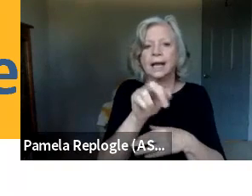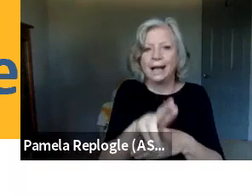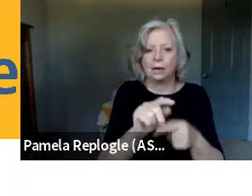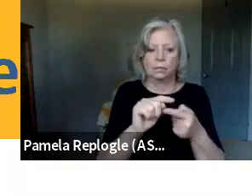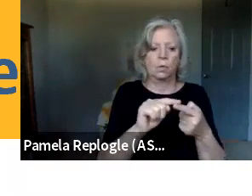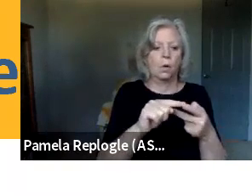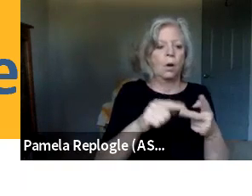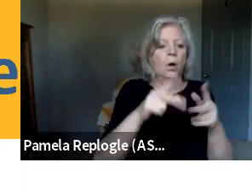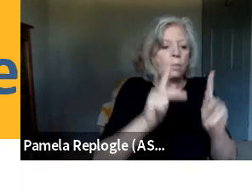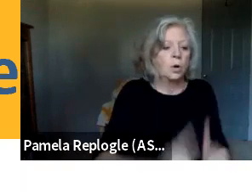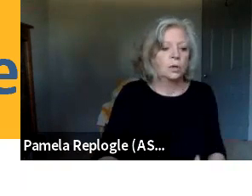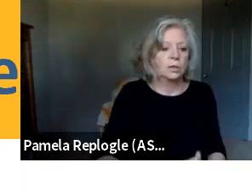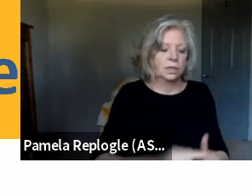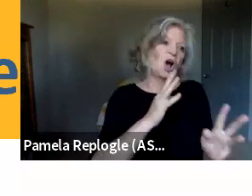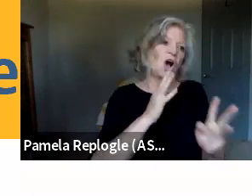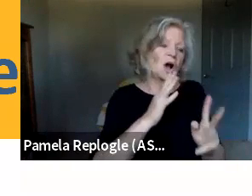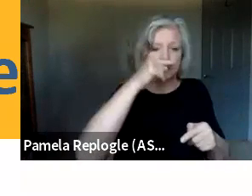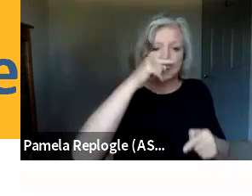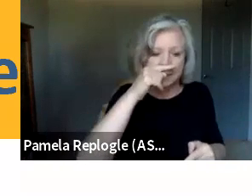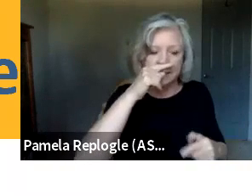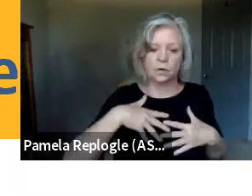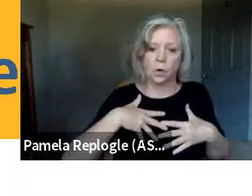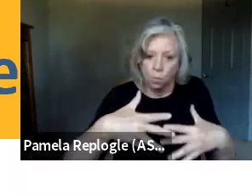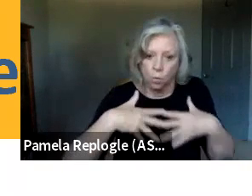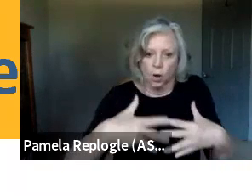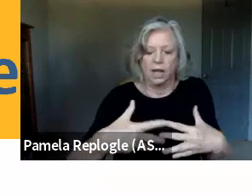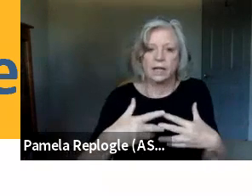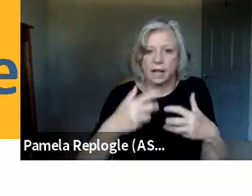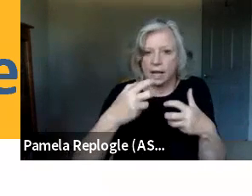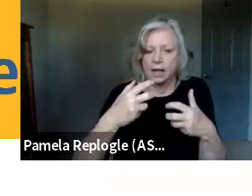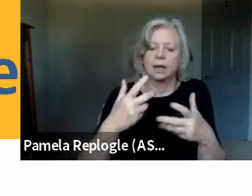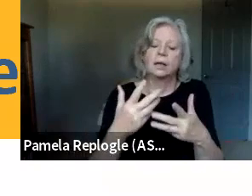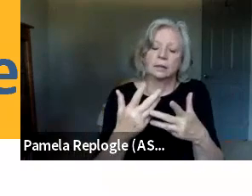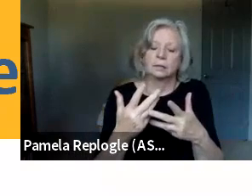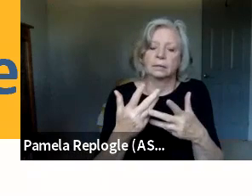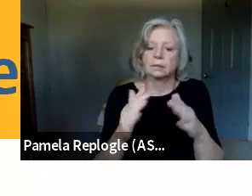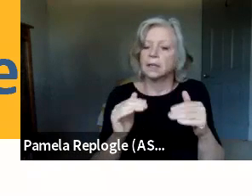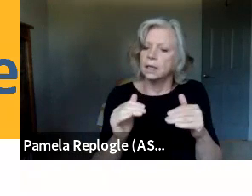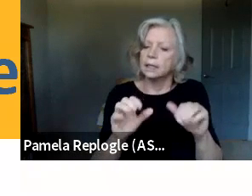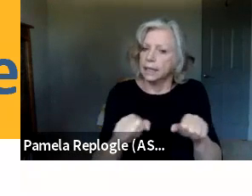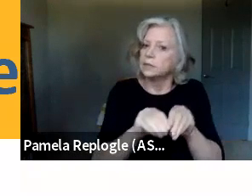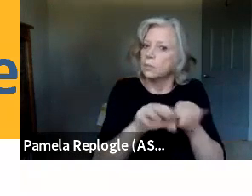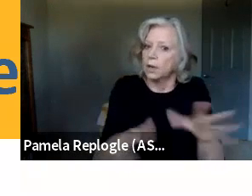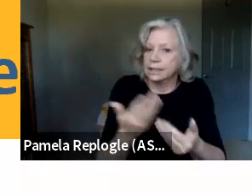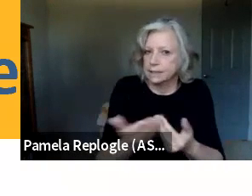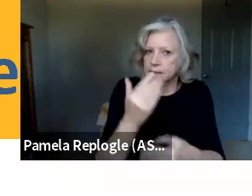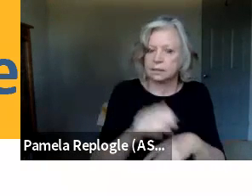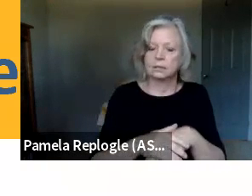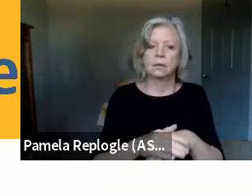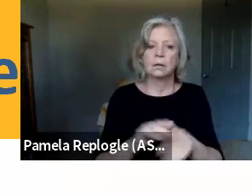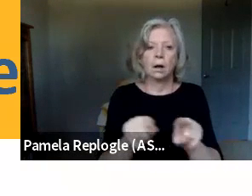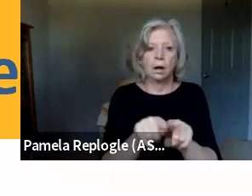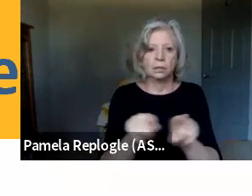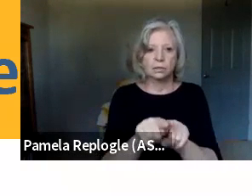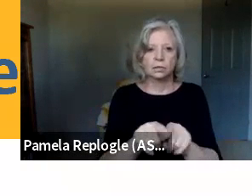coughs, sneezes, or talks, or even breathes heavily. Common symptoms, it can be like a flu with fevers, chills, and